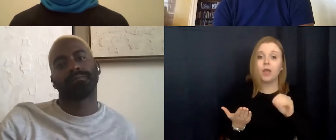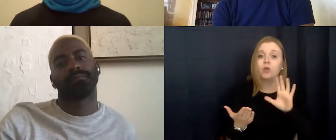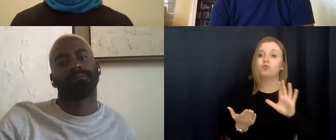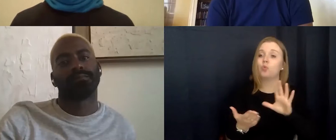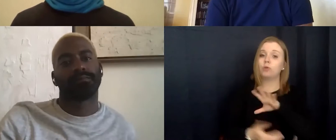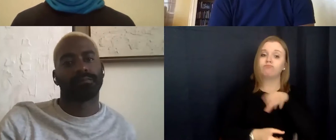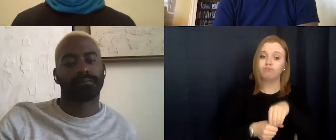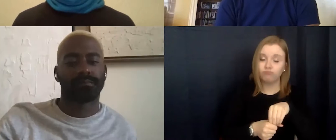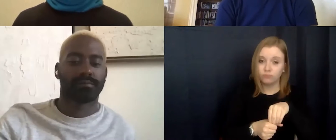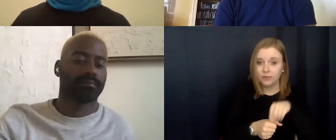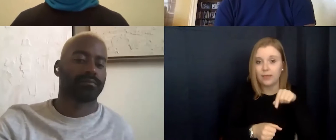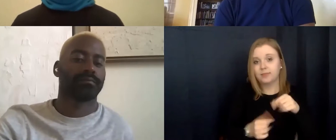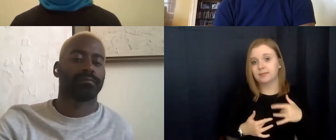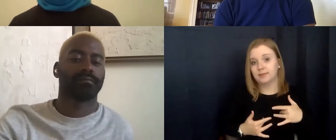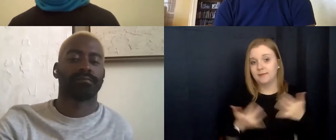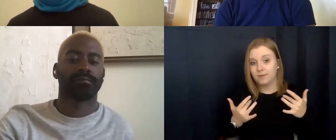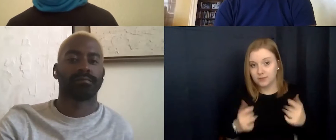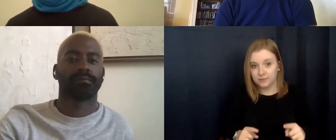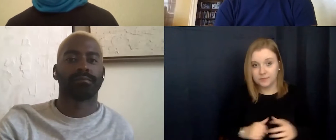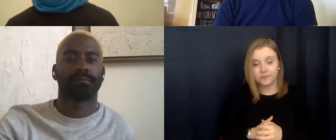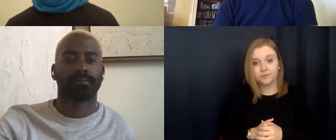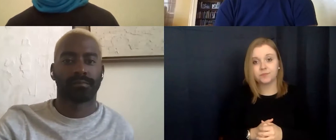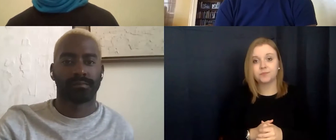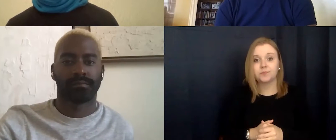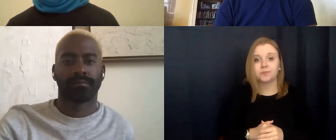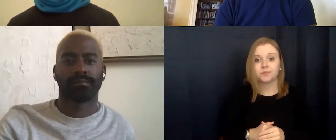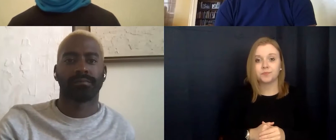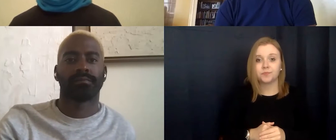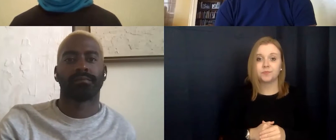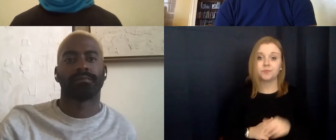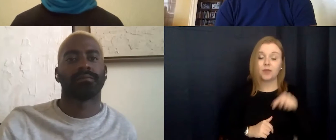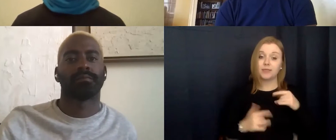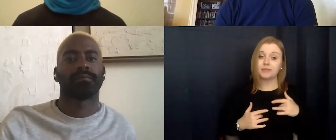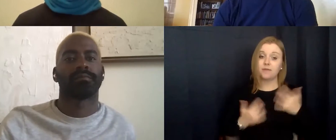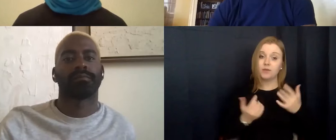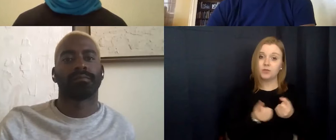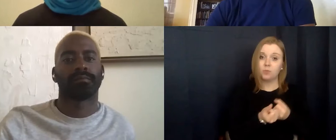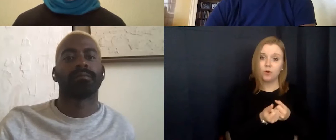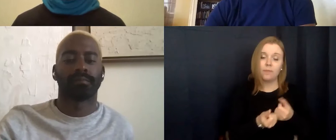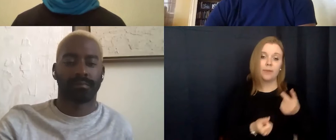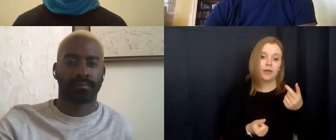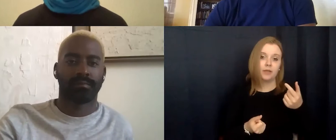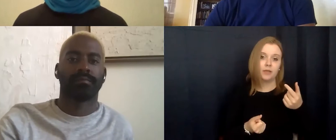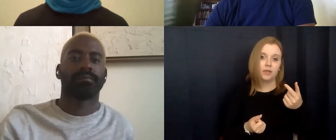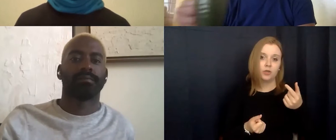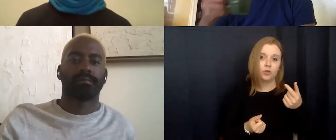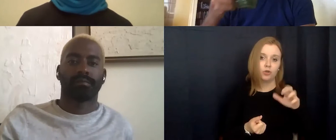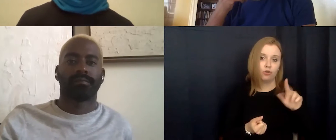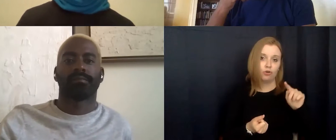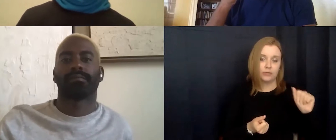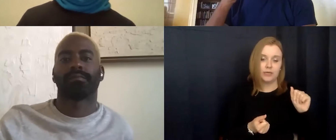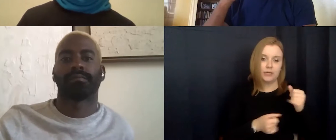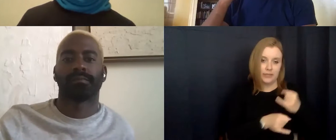event. It's an X-Dance Festival event that's supported by the Goethe Institute Finland.